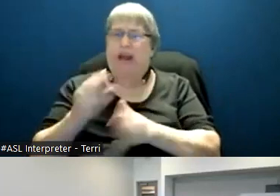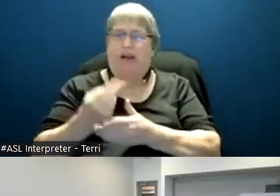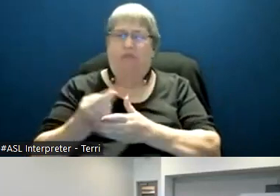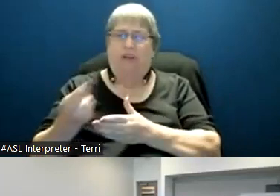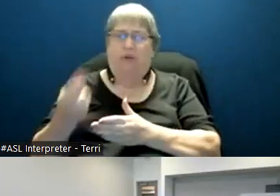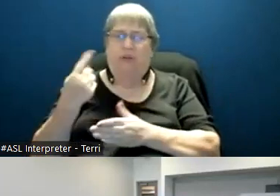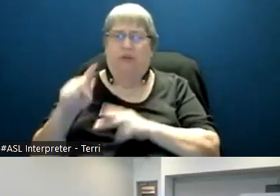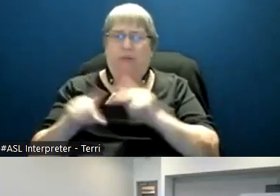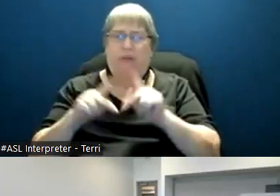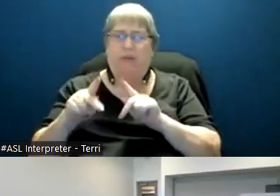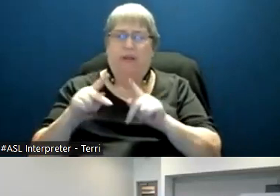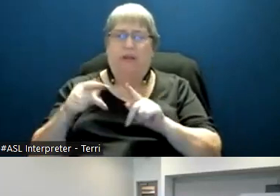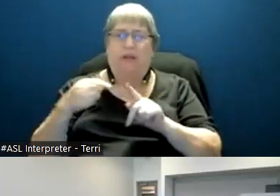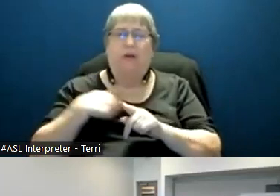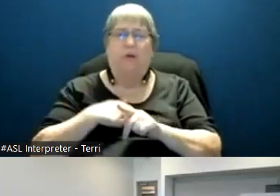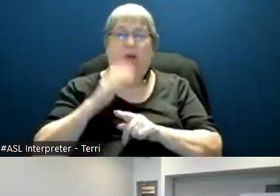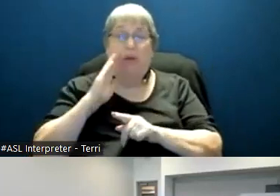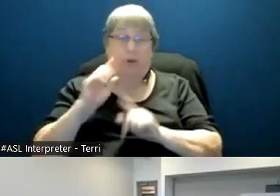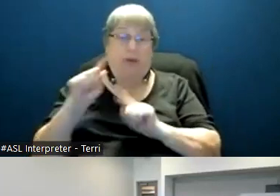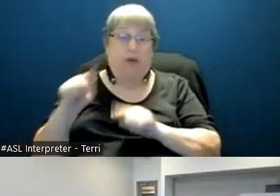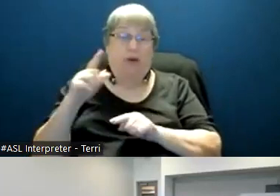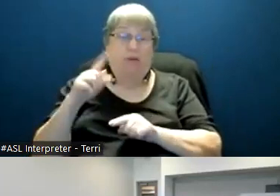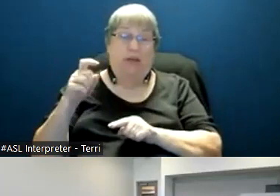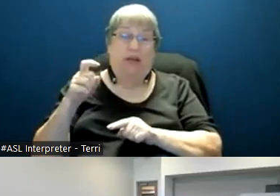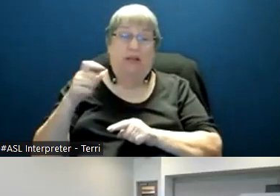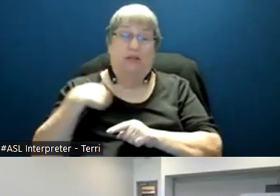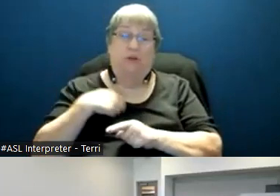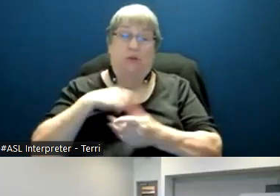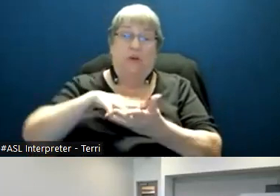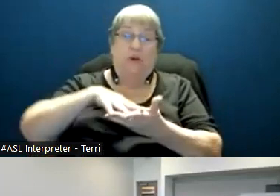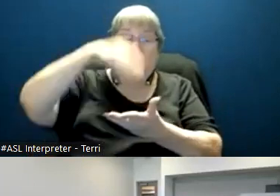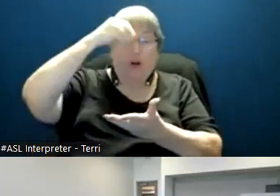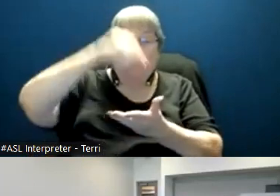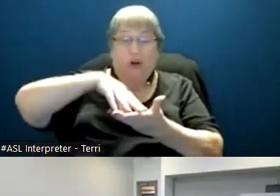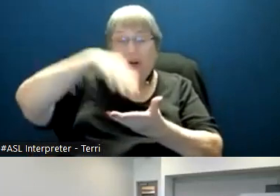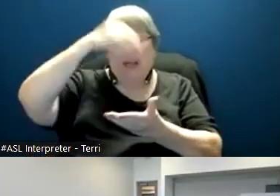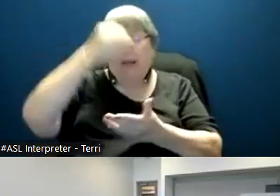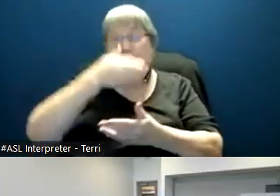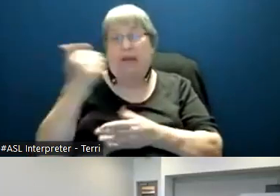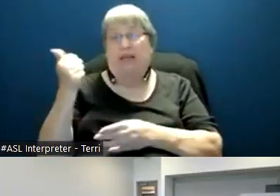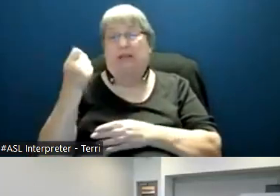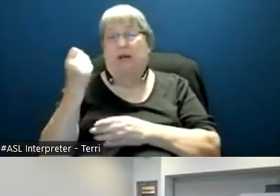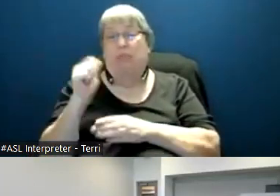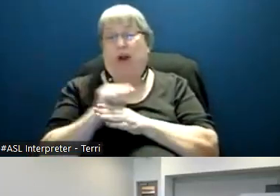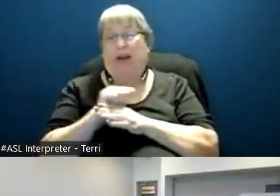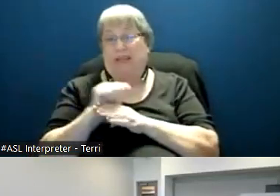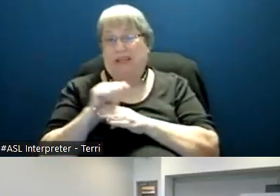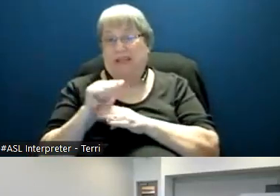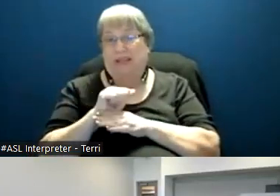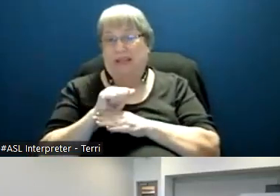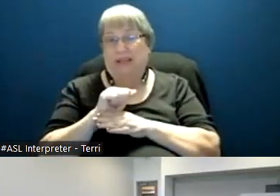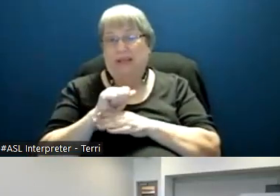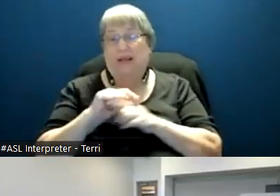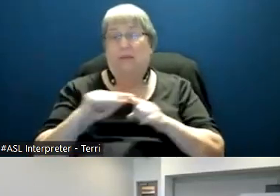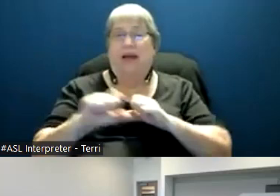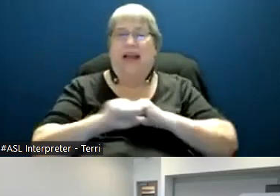know that we will be going because we always want to learn best practices with health literacy, but advertising